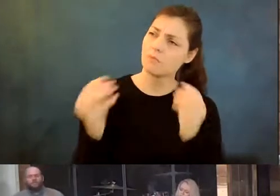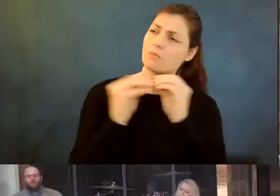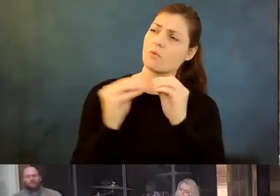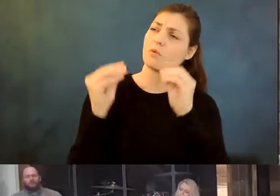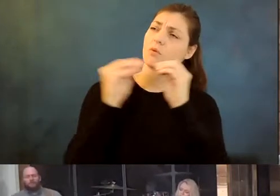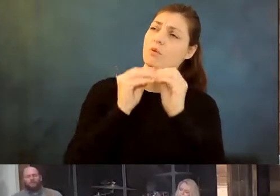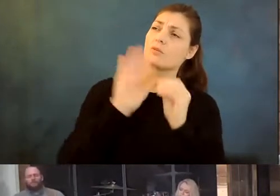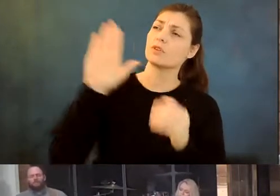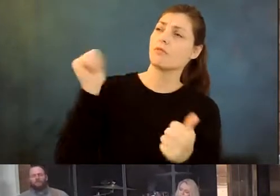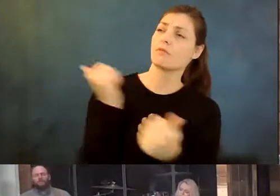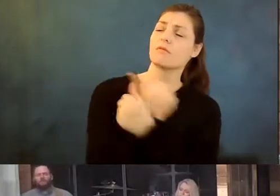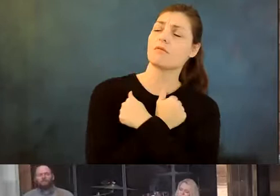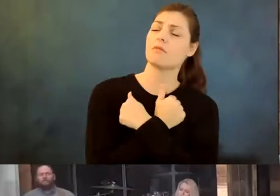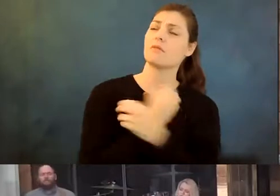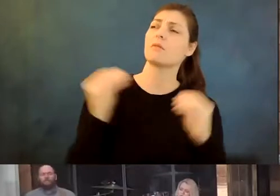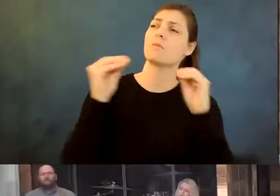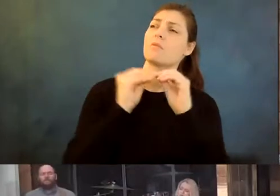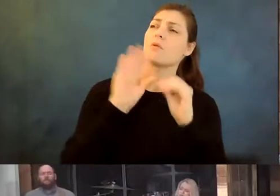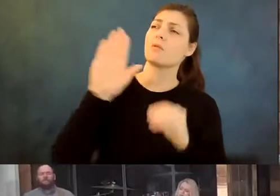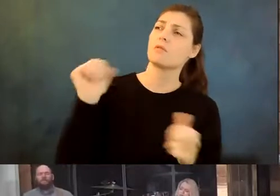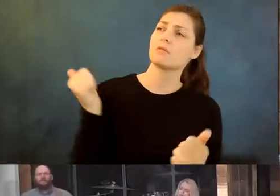of your love, more.